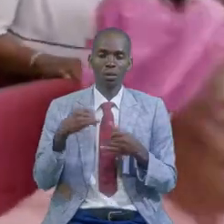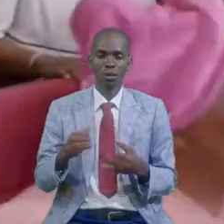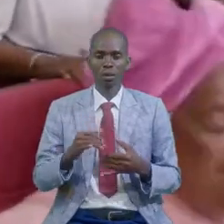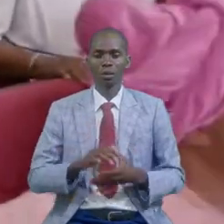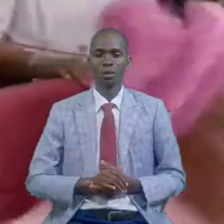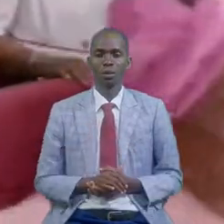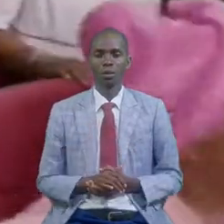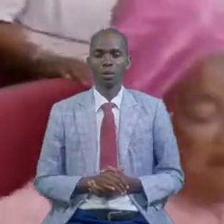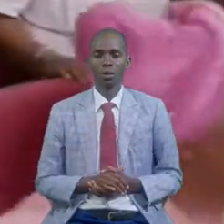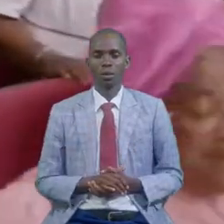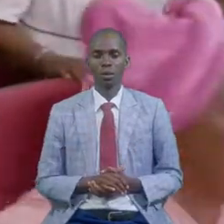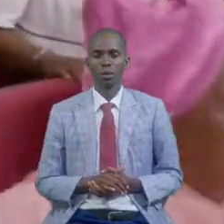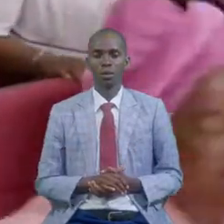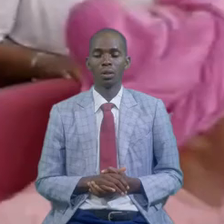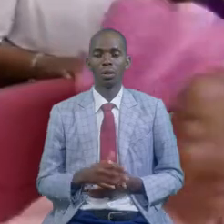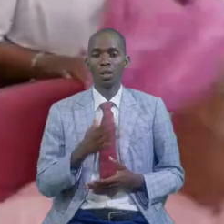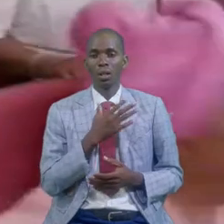And you need his power,